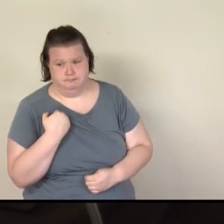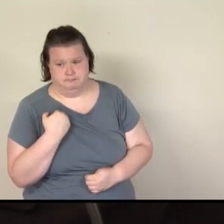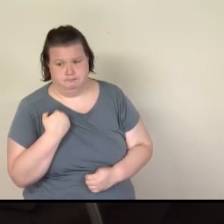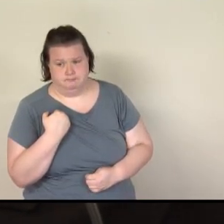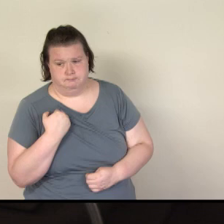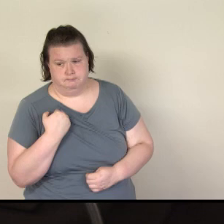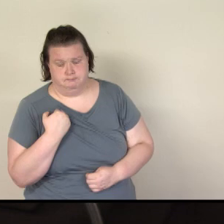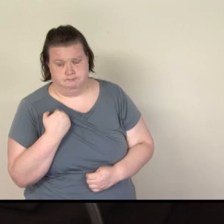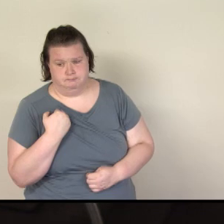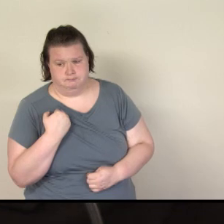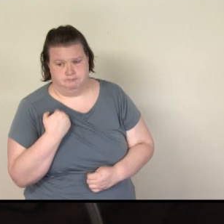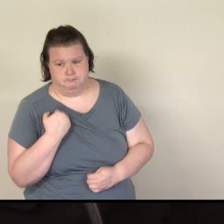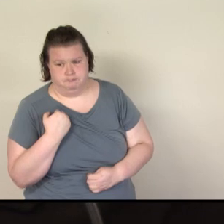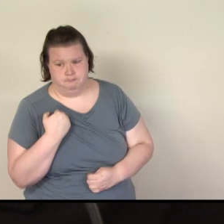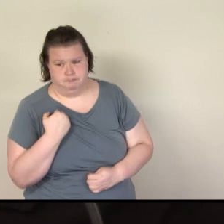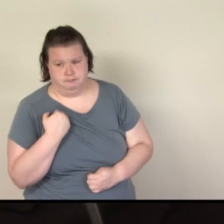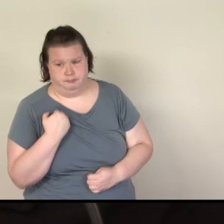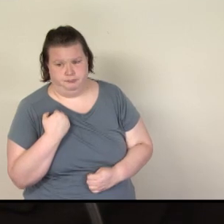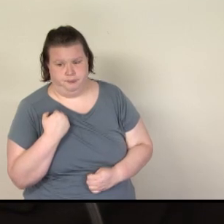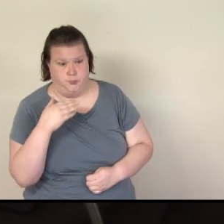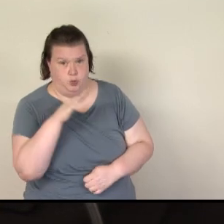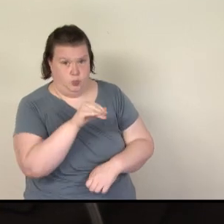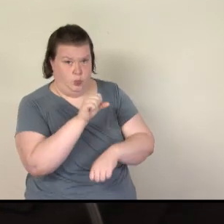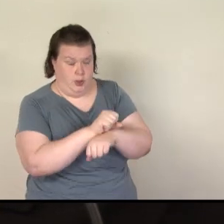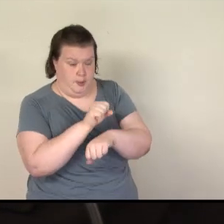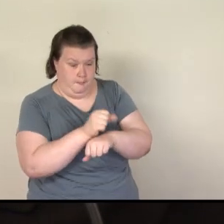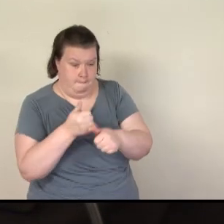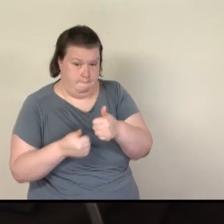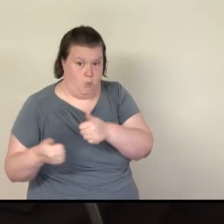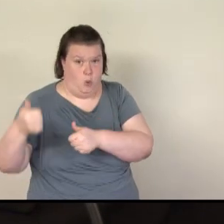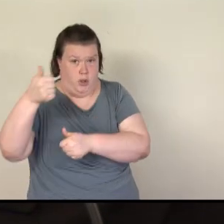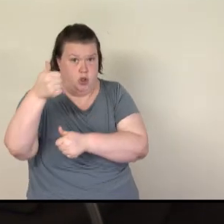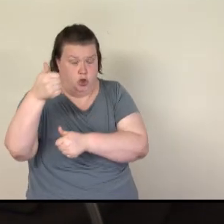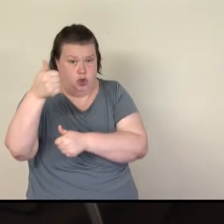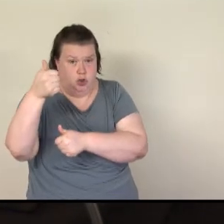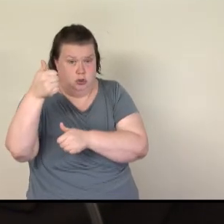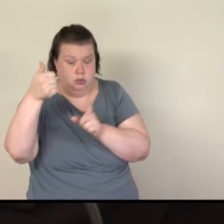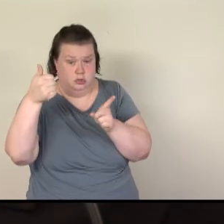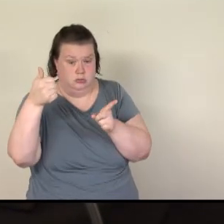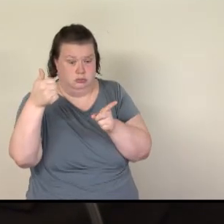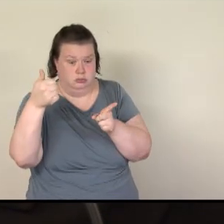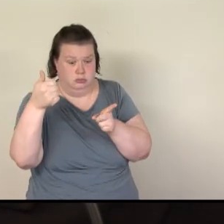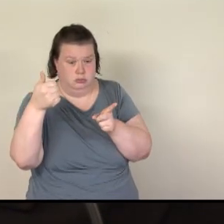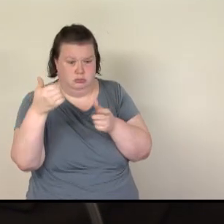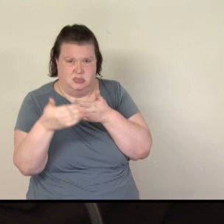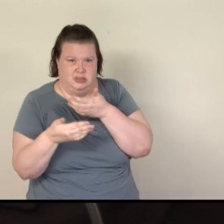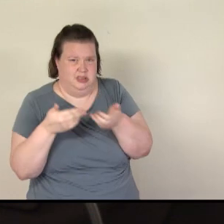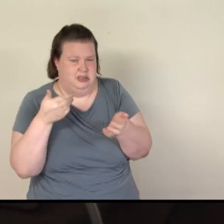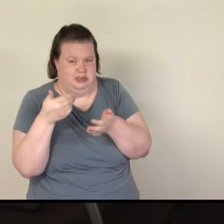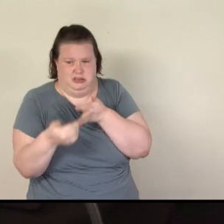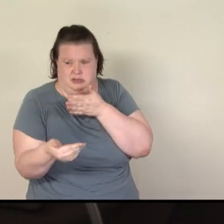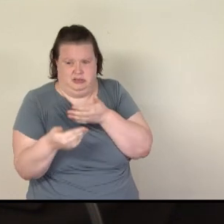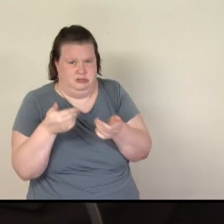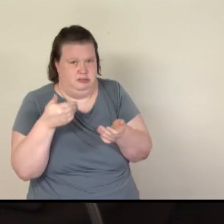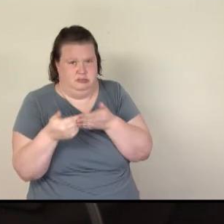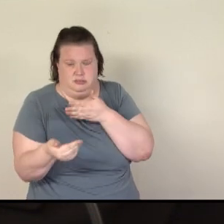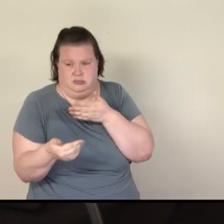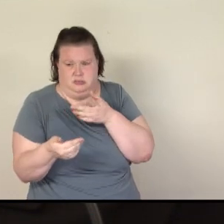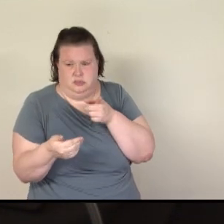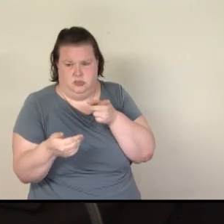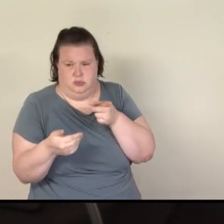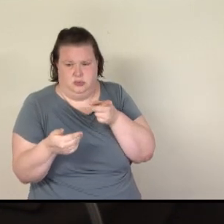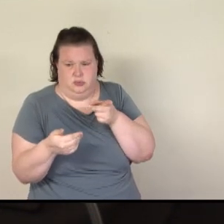because this is dealing with your employer, none of this is going to my knowledge, going to have anything to do with